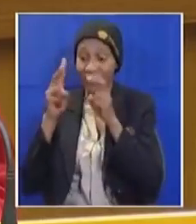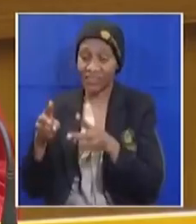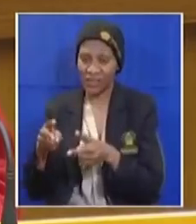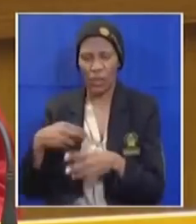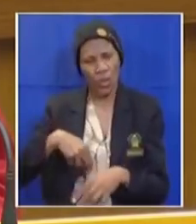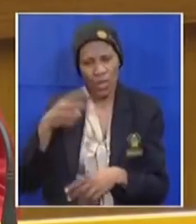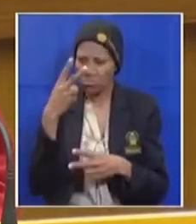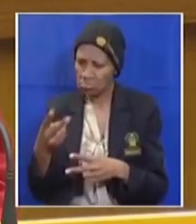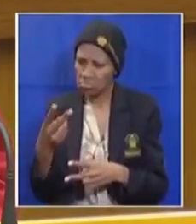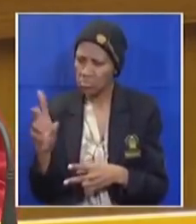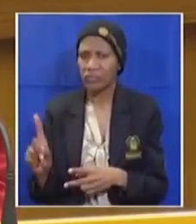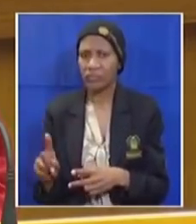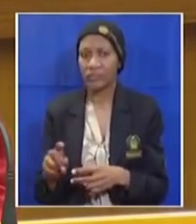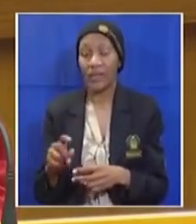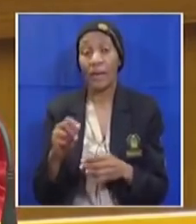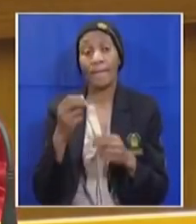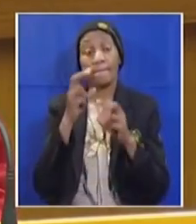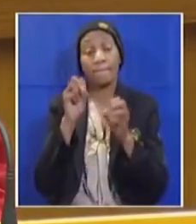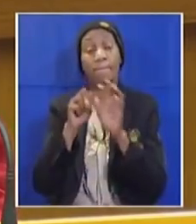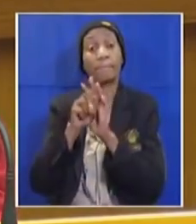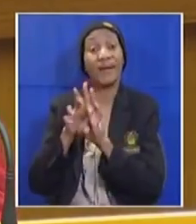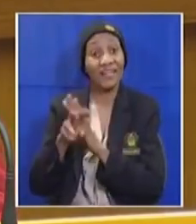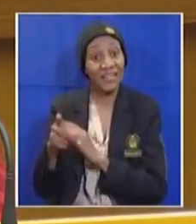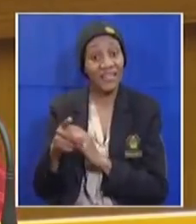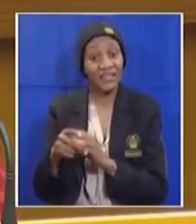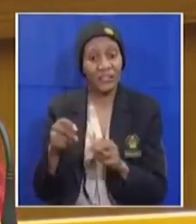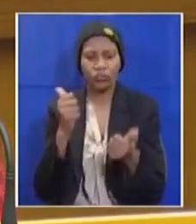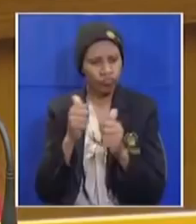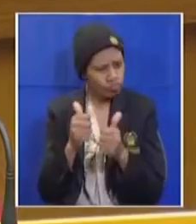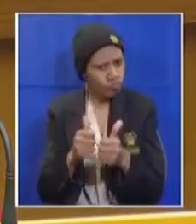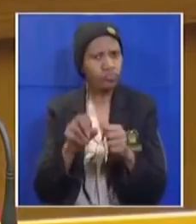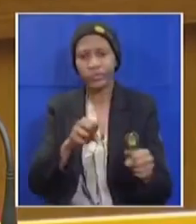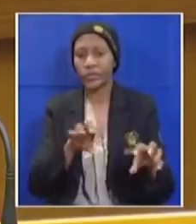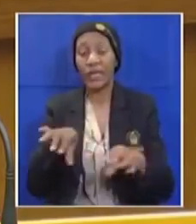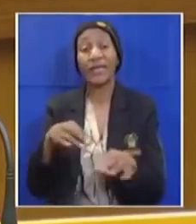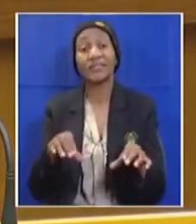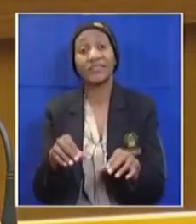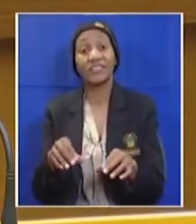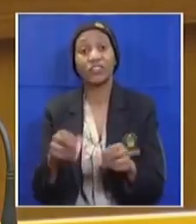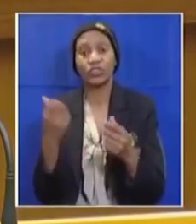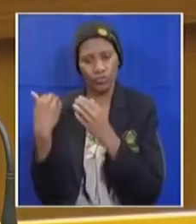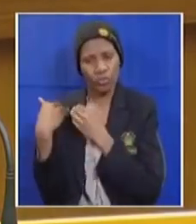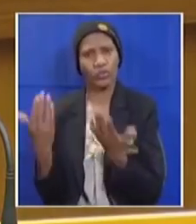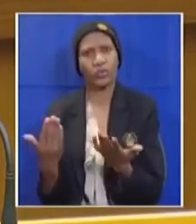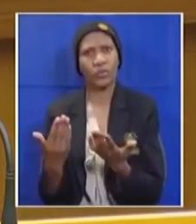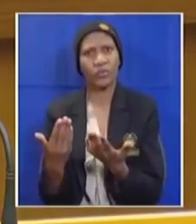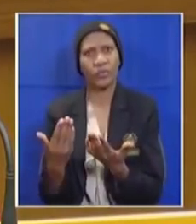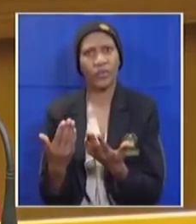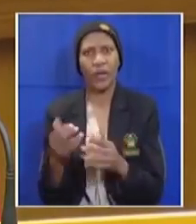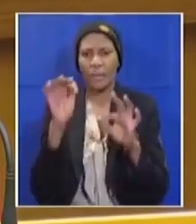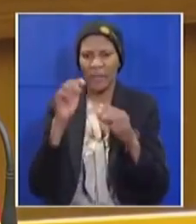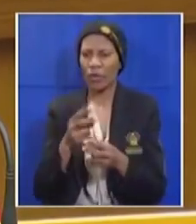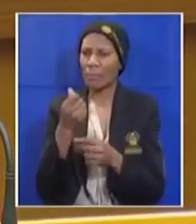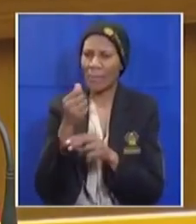Britain that the credit market have taken active responsibility for they have put in their society into